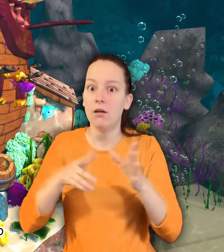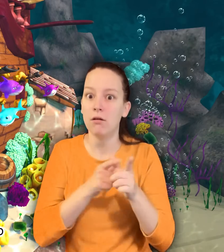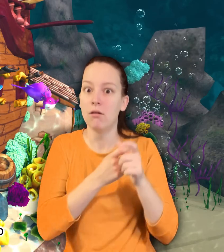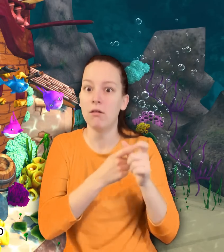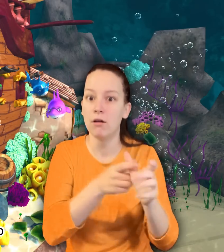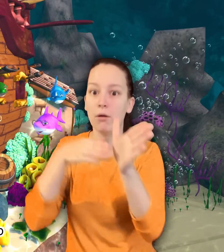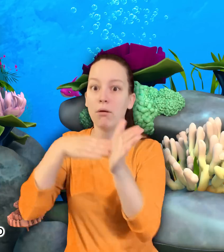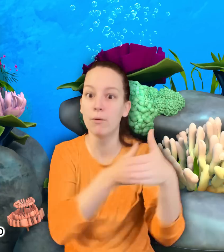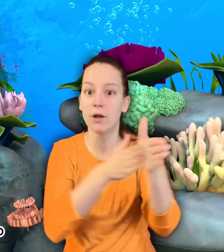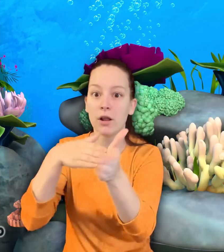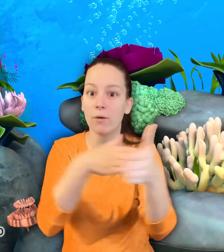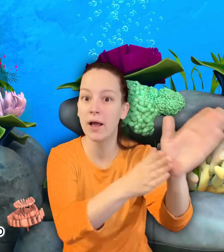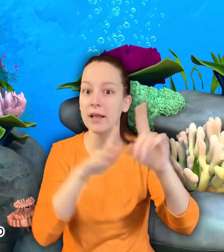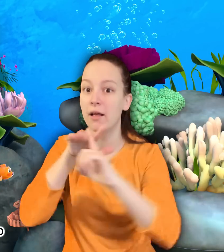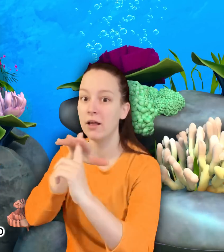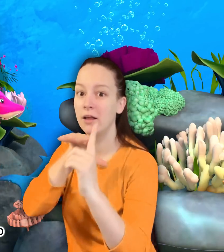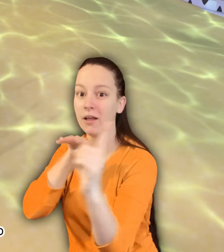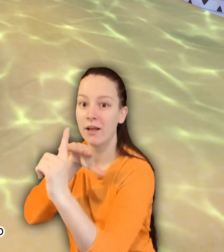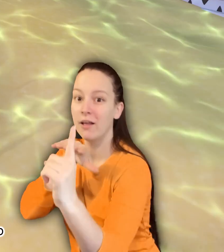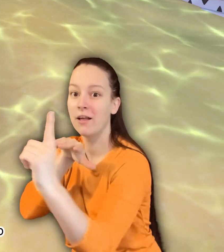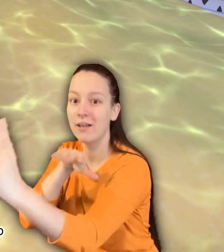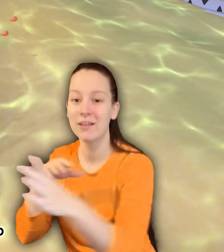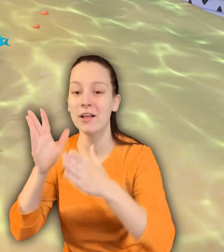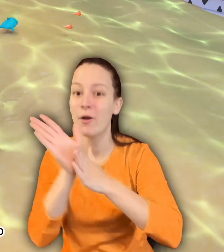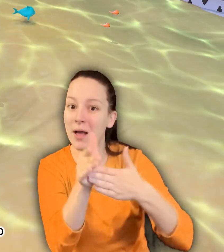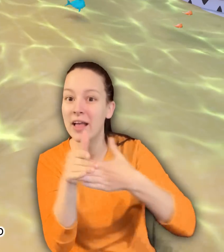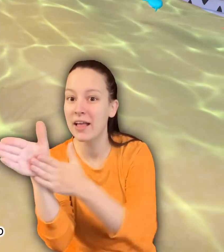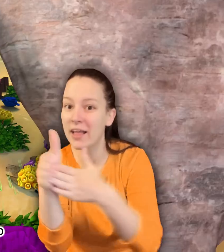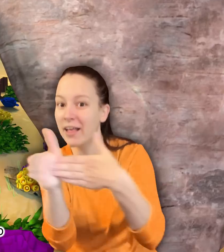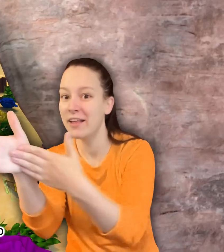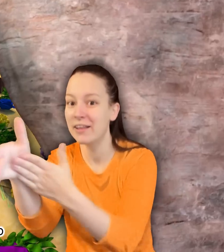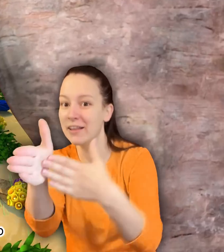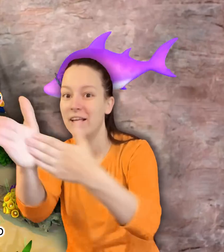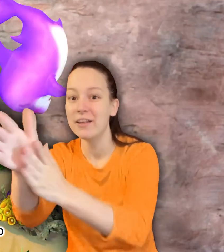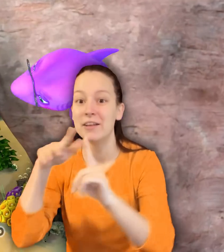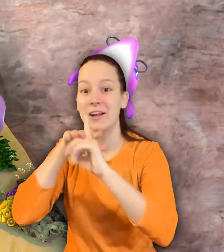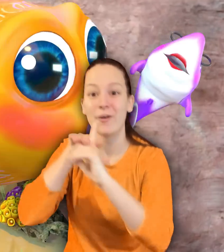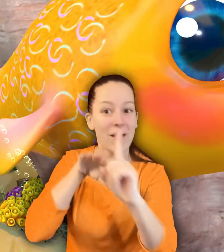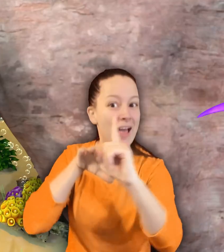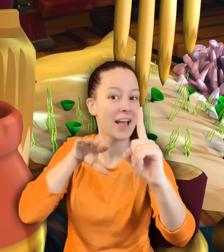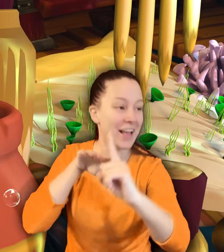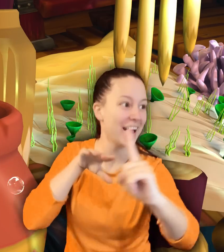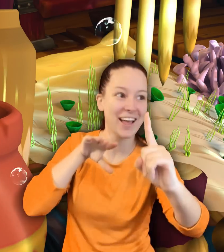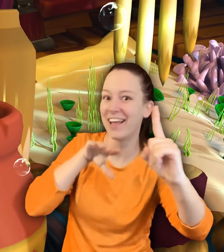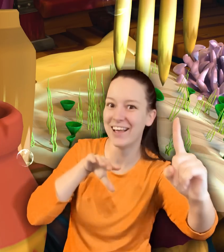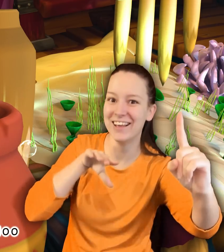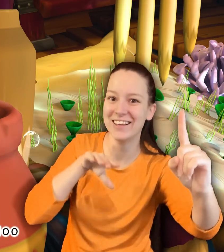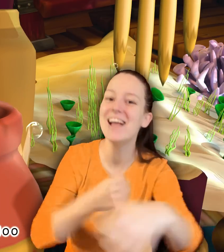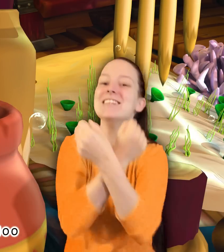run away run away run away do do do doo run